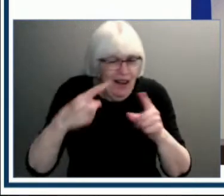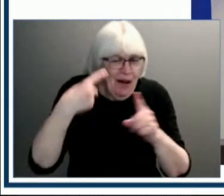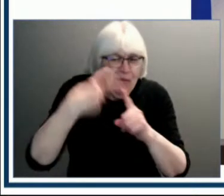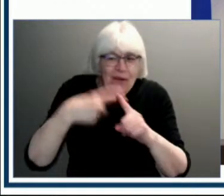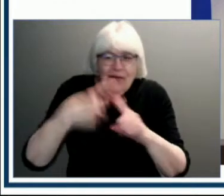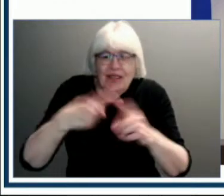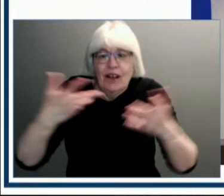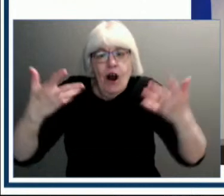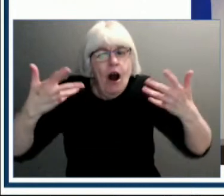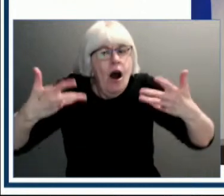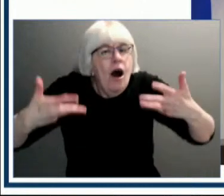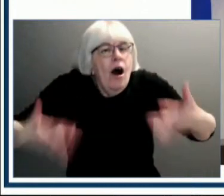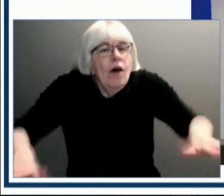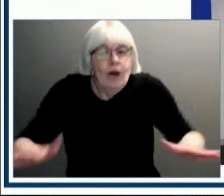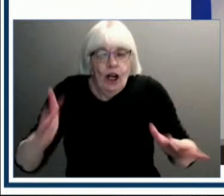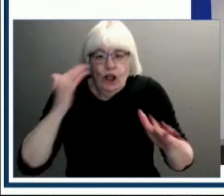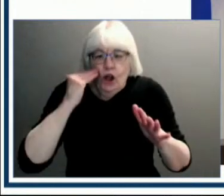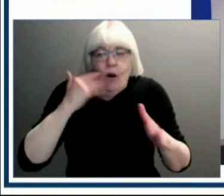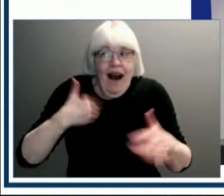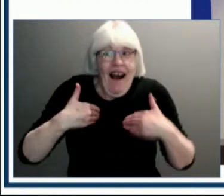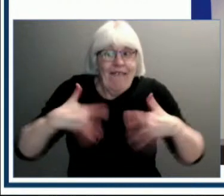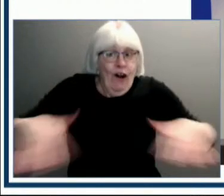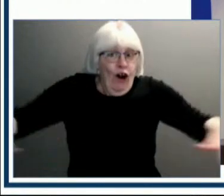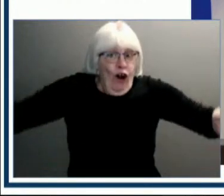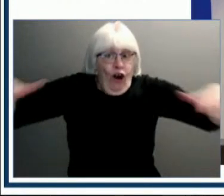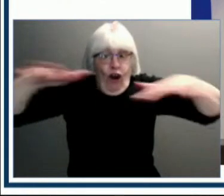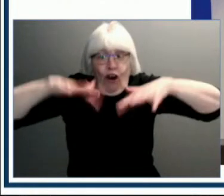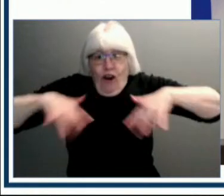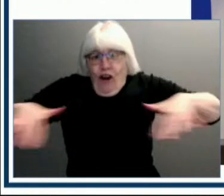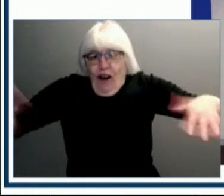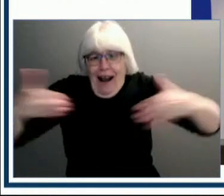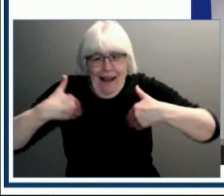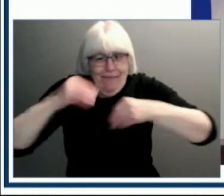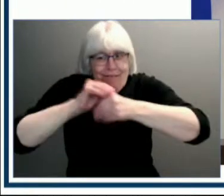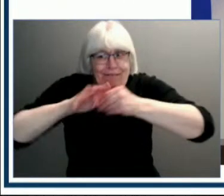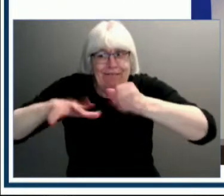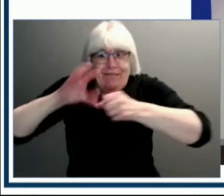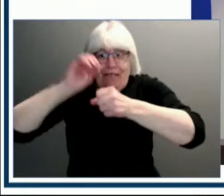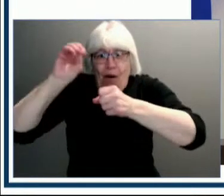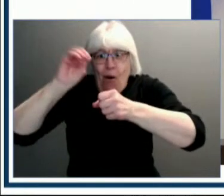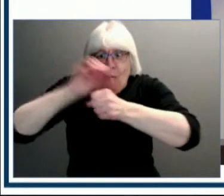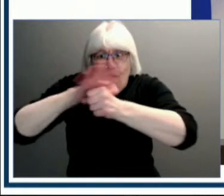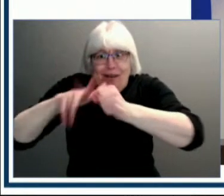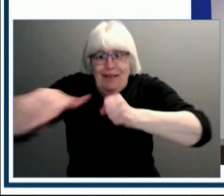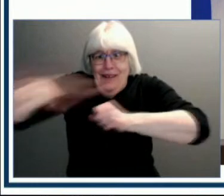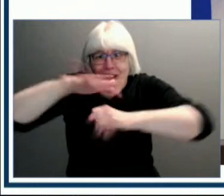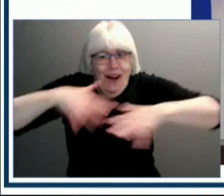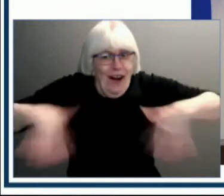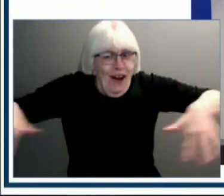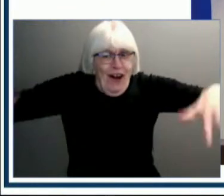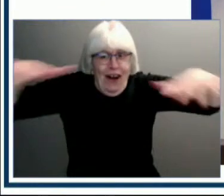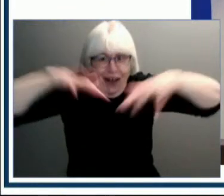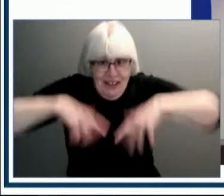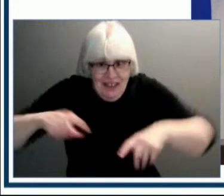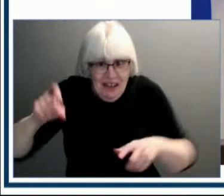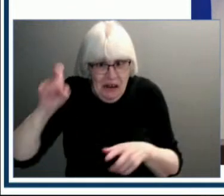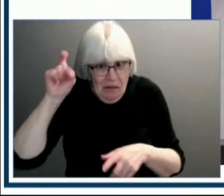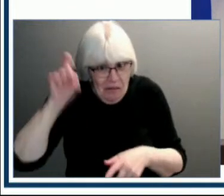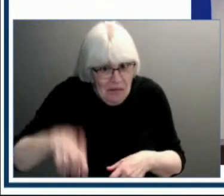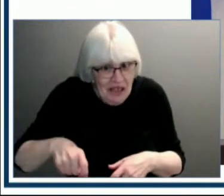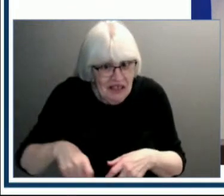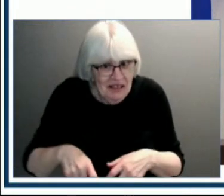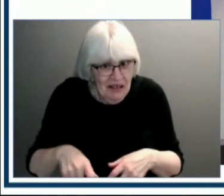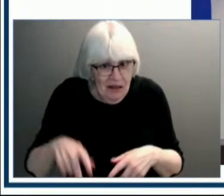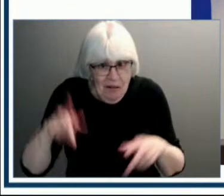COVID around. Every Nova Scotian should accept that reality. We don't need asymptomatic testing to prove it out. So